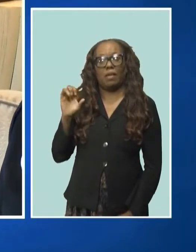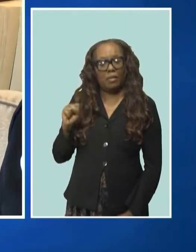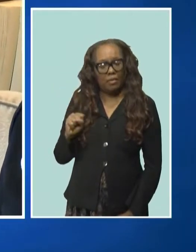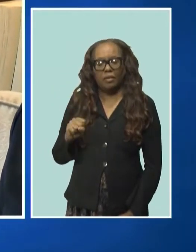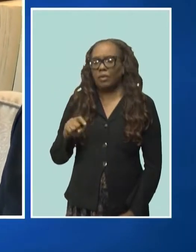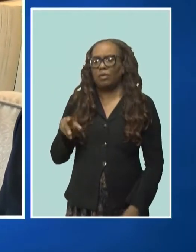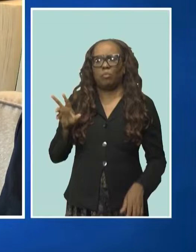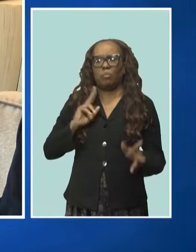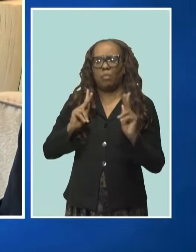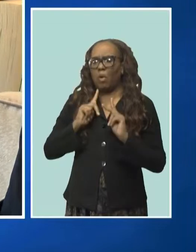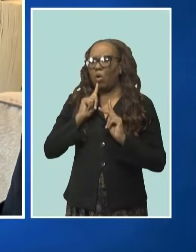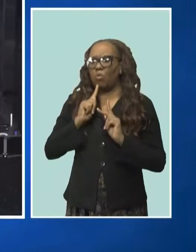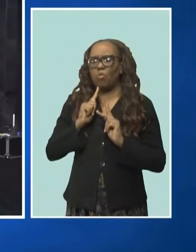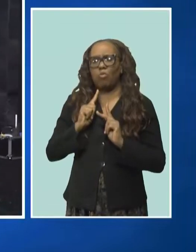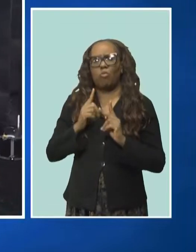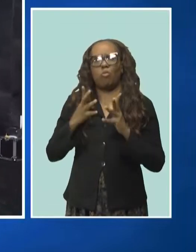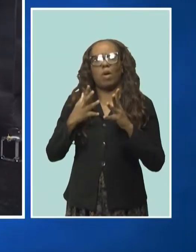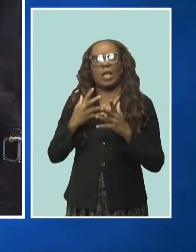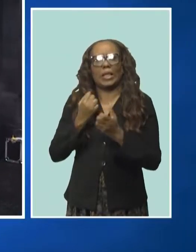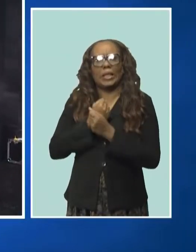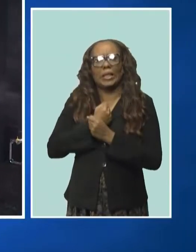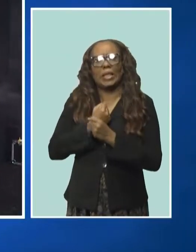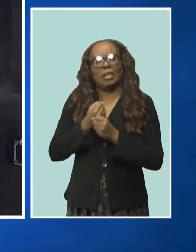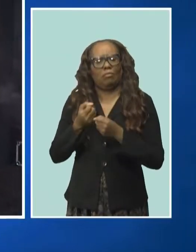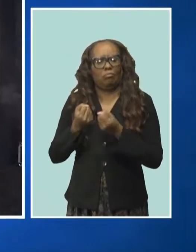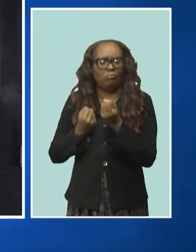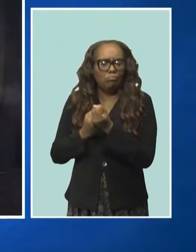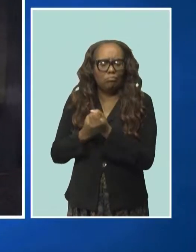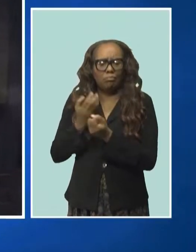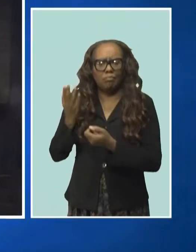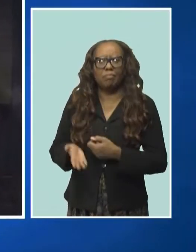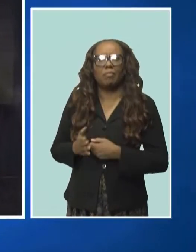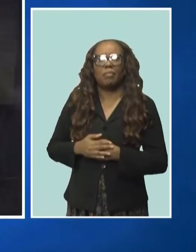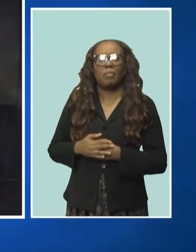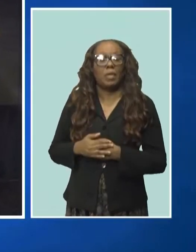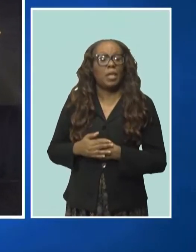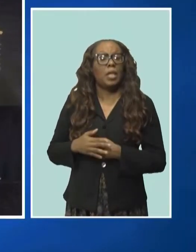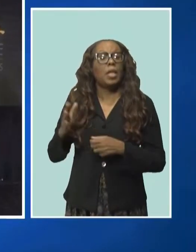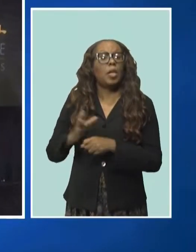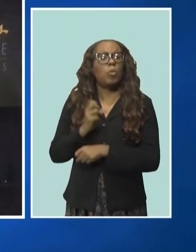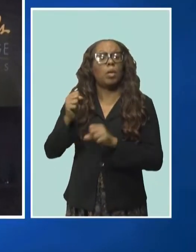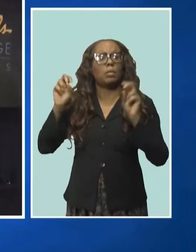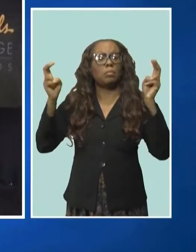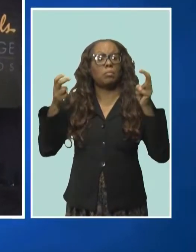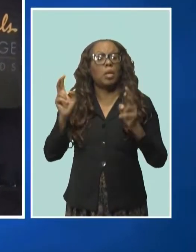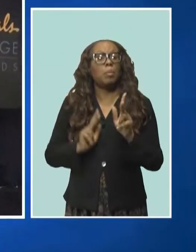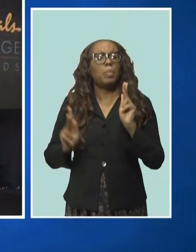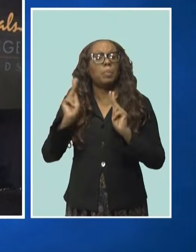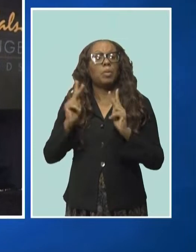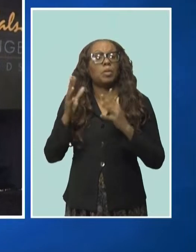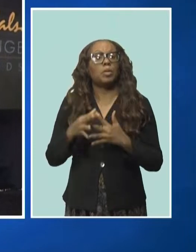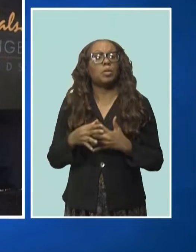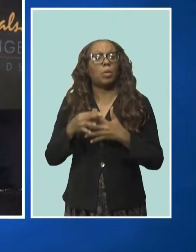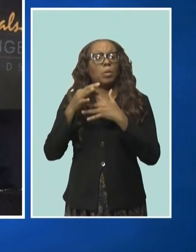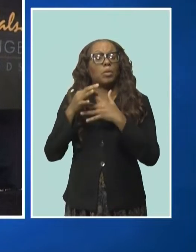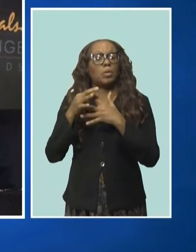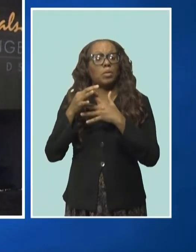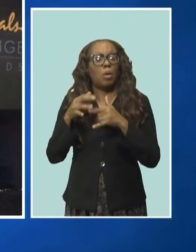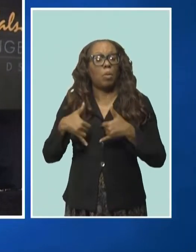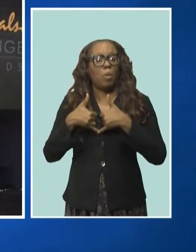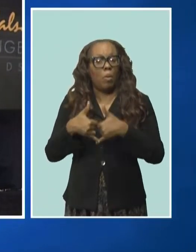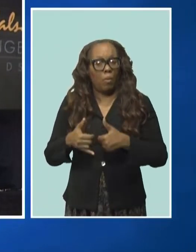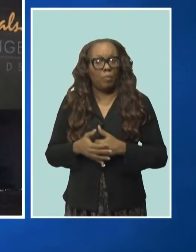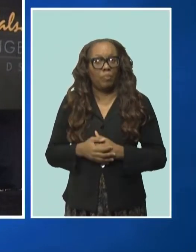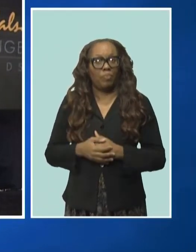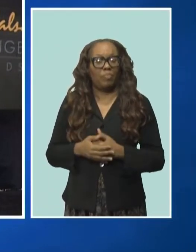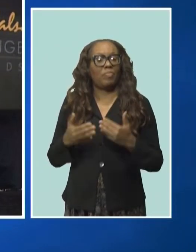staff and management. So much so, he has earned the People's Choice Award. It's an achievement made more remarkable by the fact that